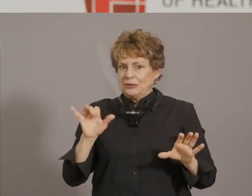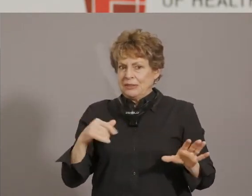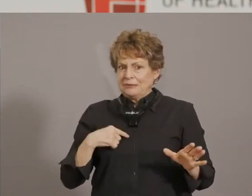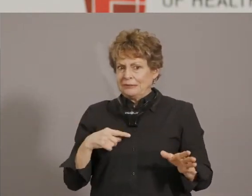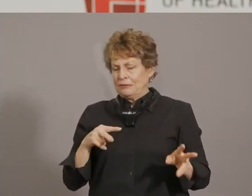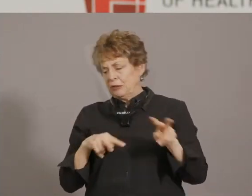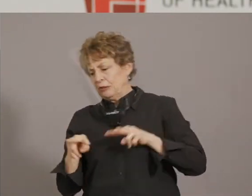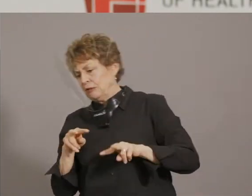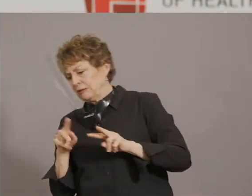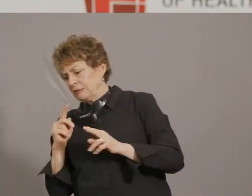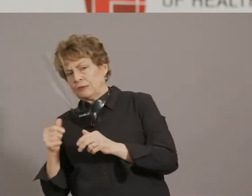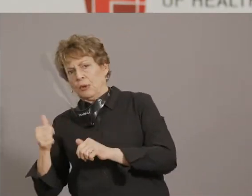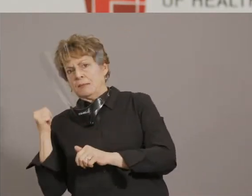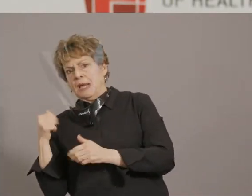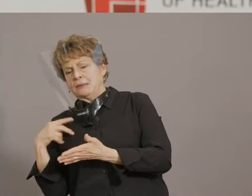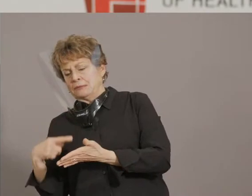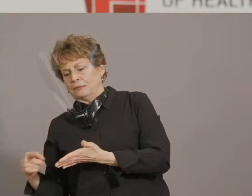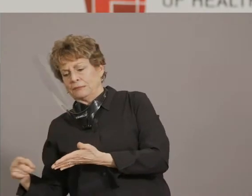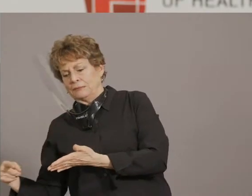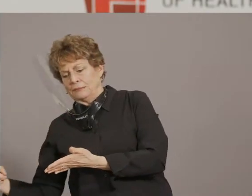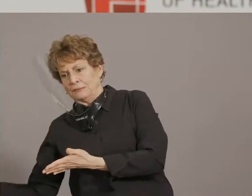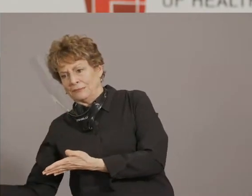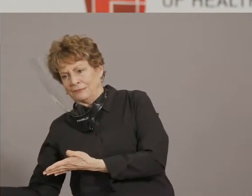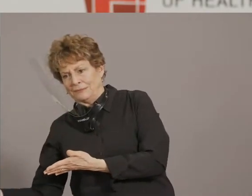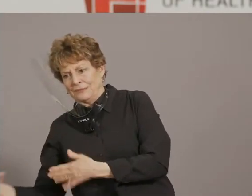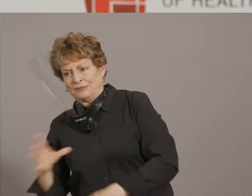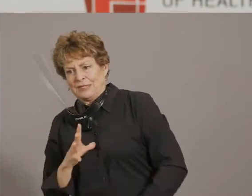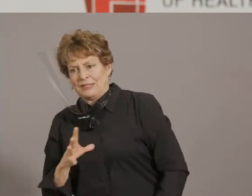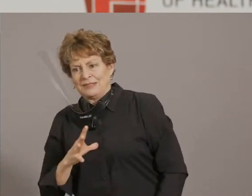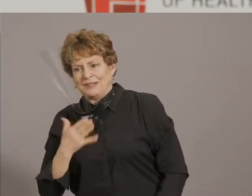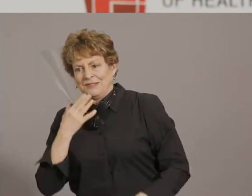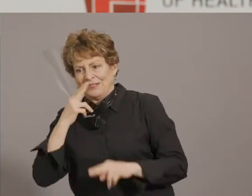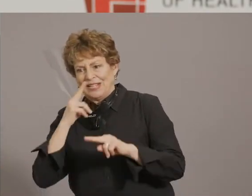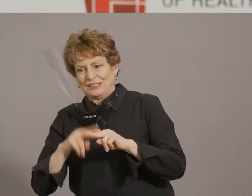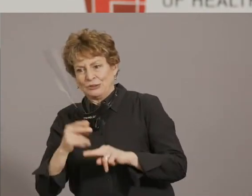Okay, well, it's always fun to watch Pima County fight with the world.